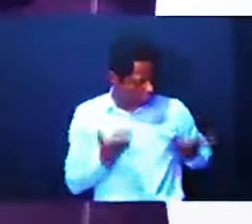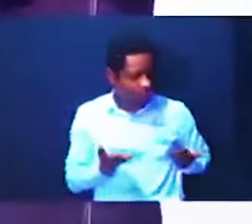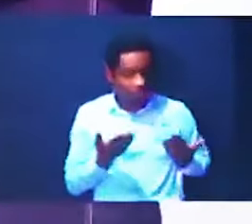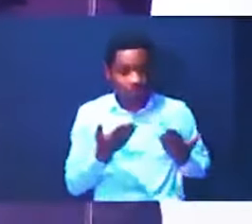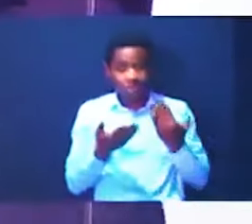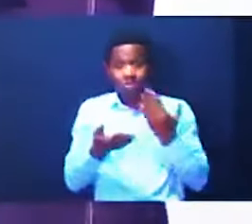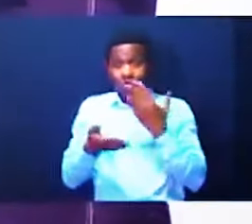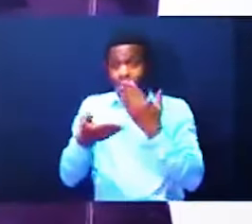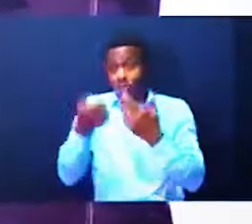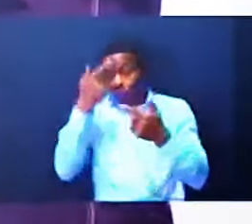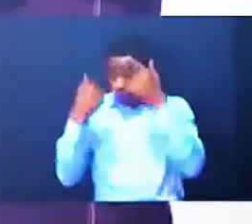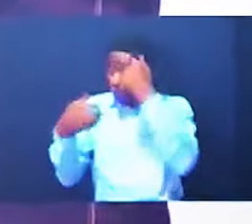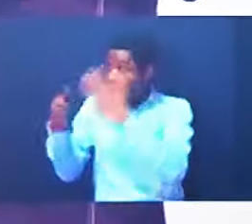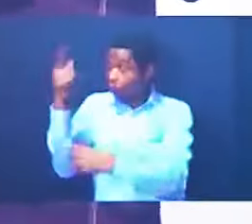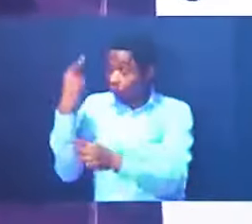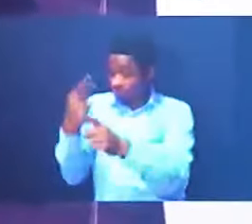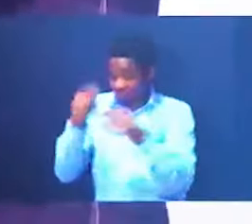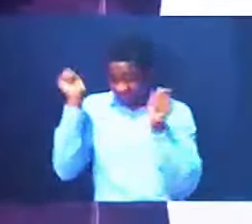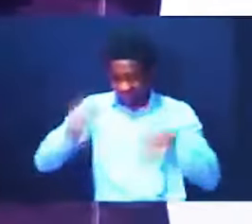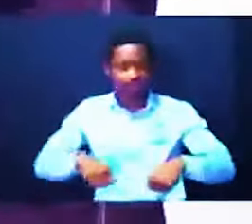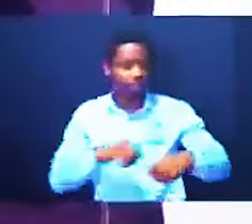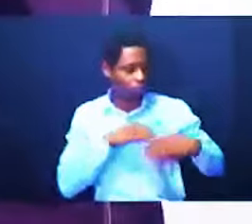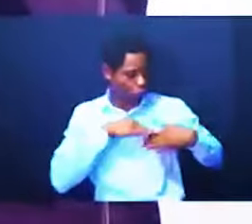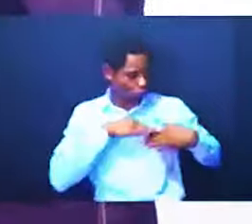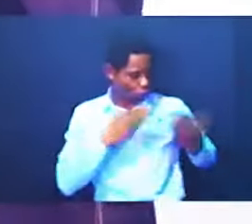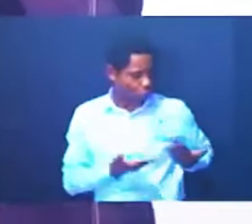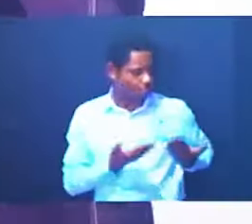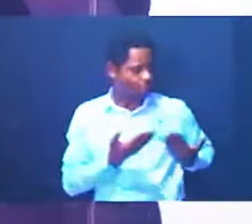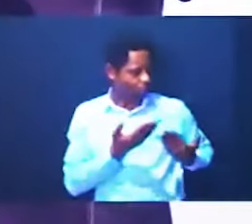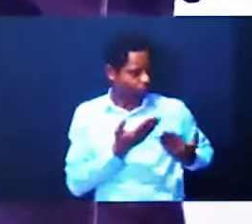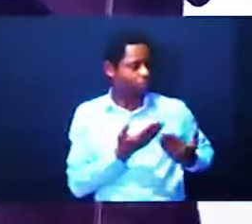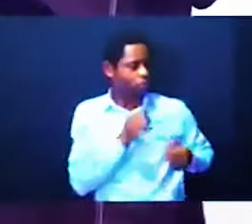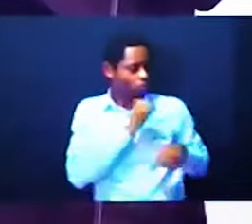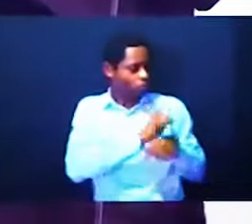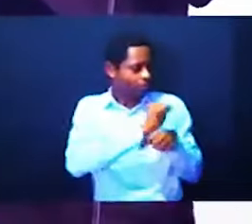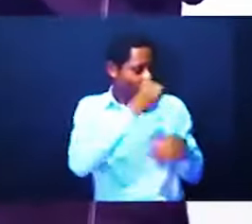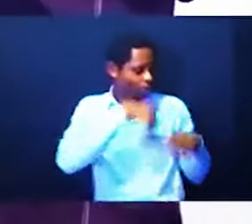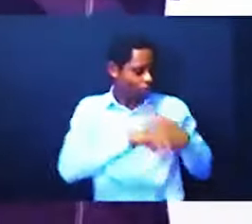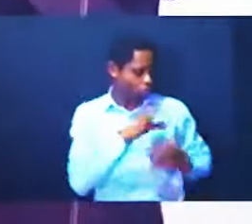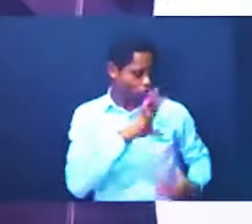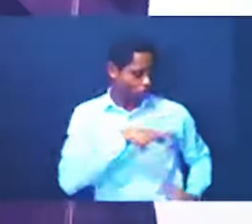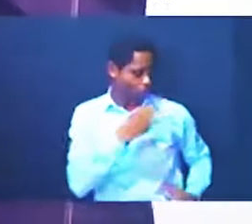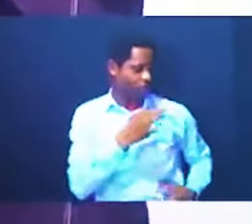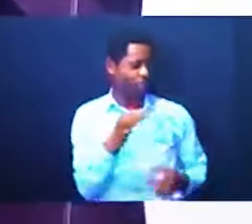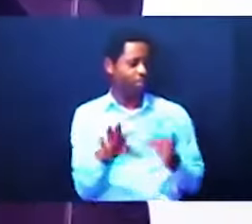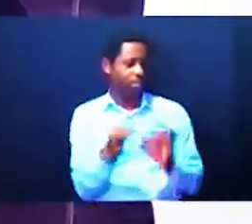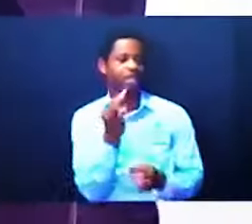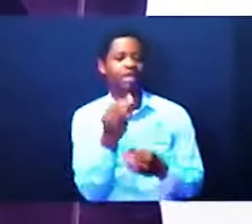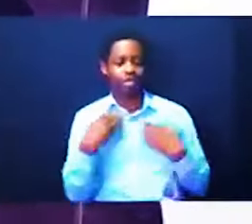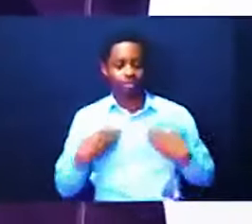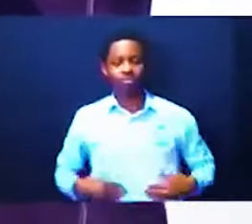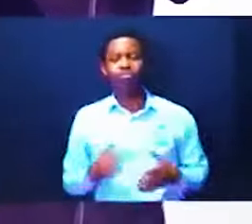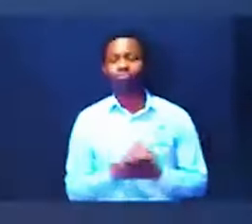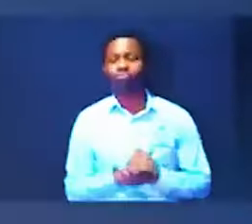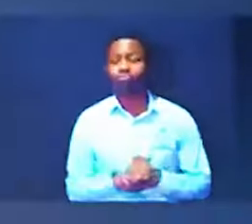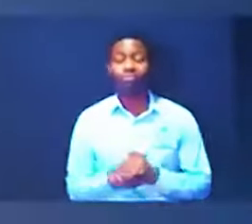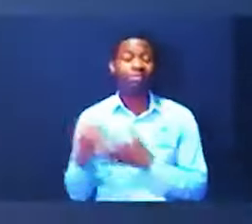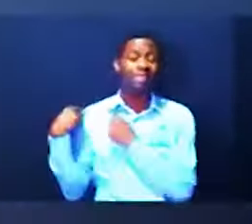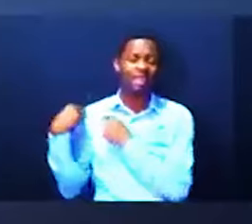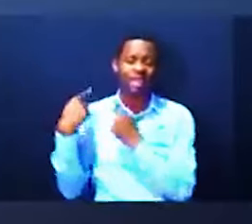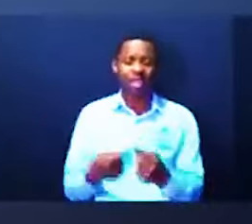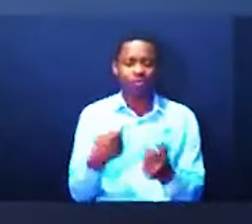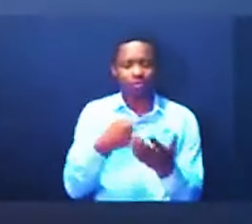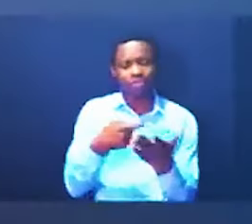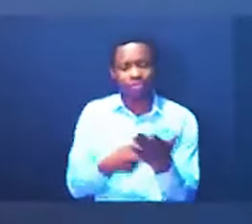Now we have been discussing bitterness. We